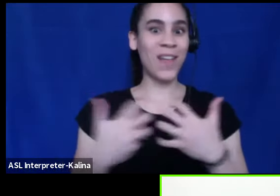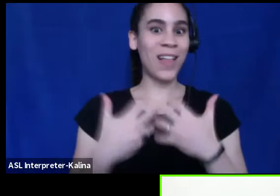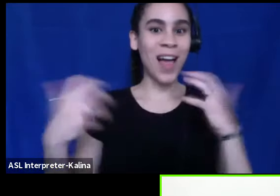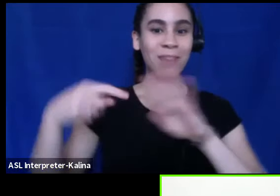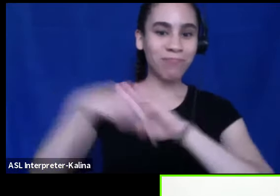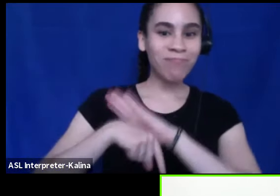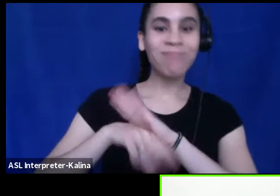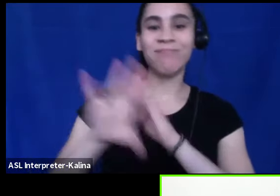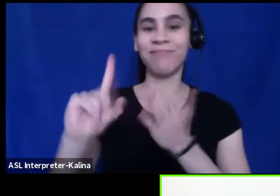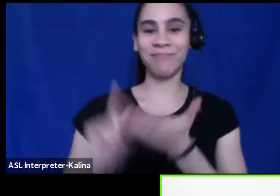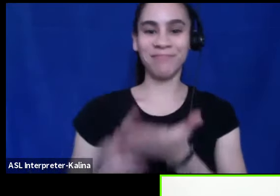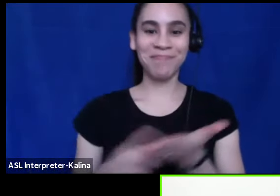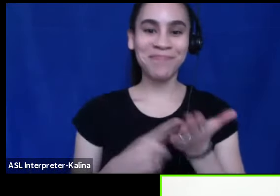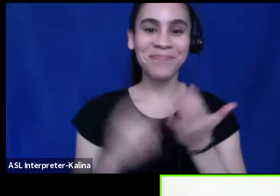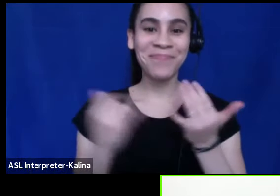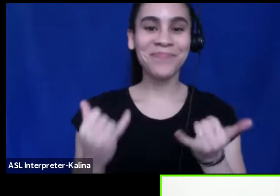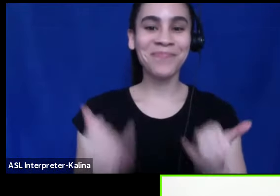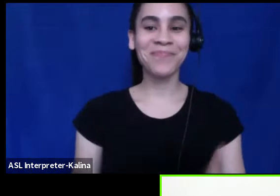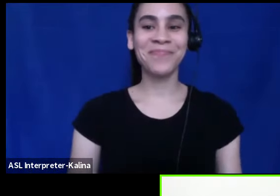So,